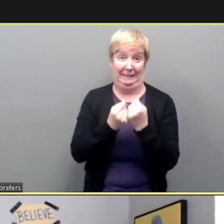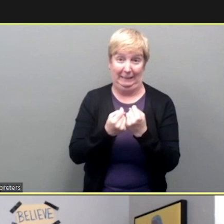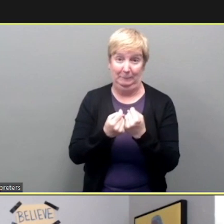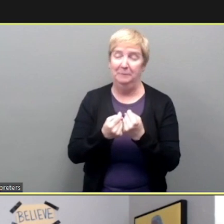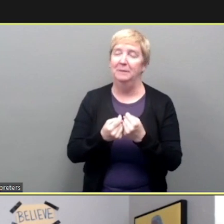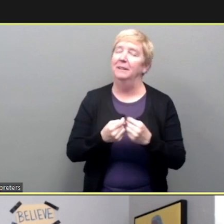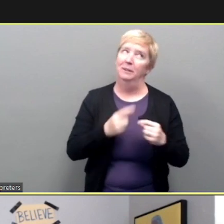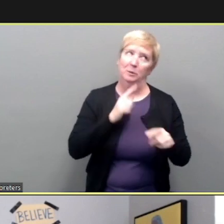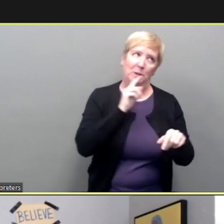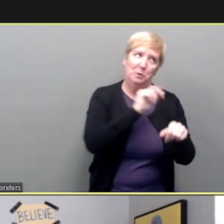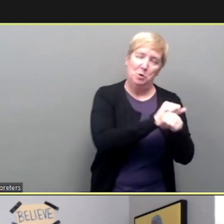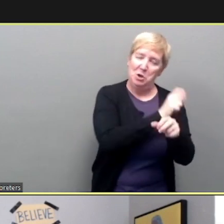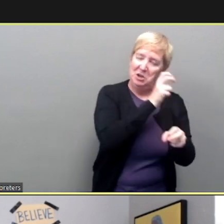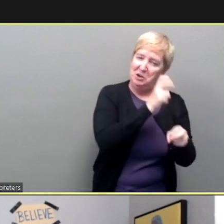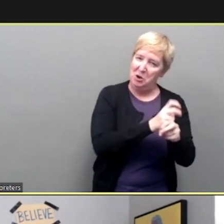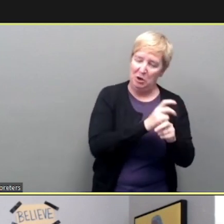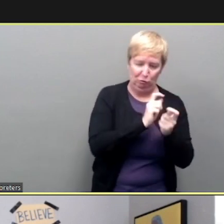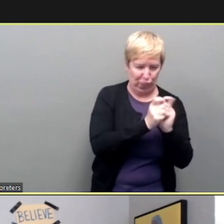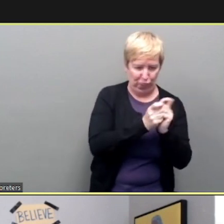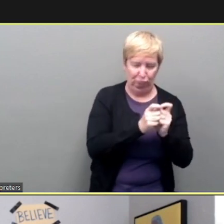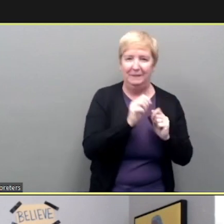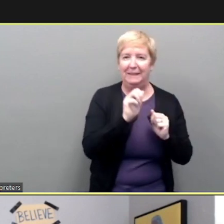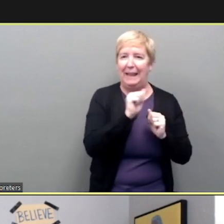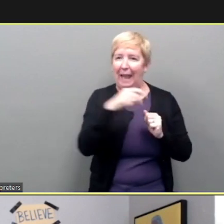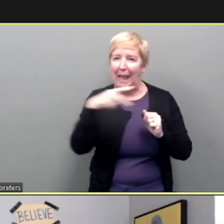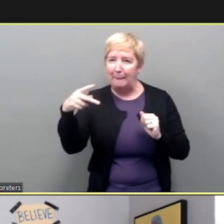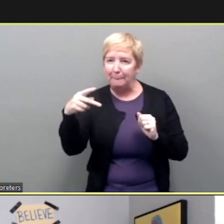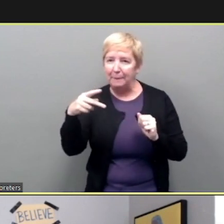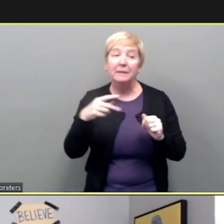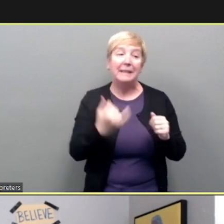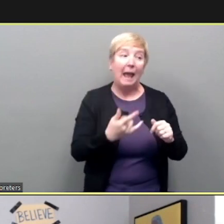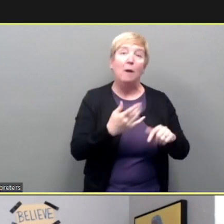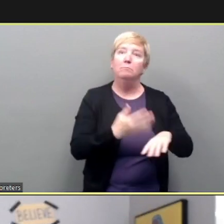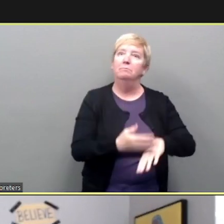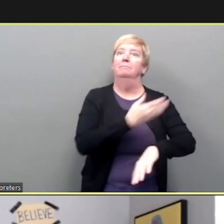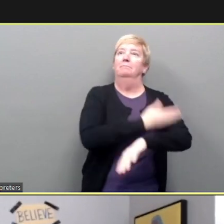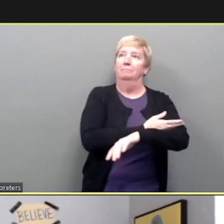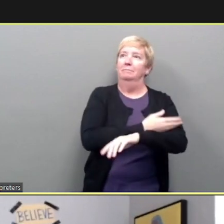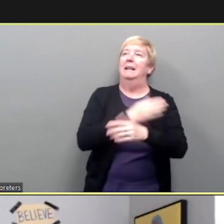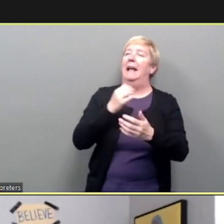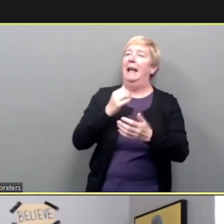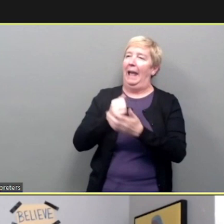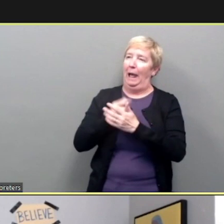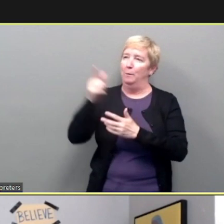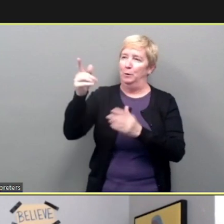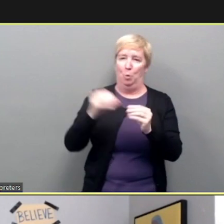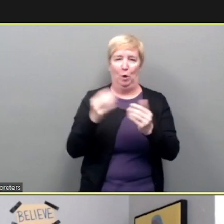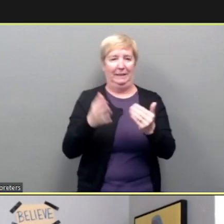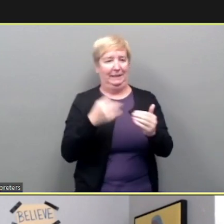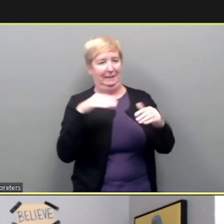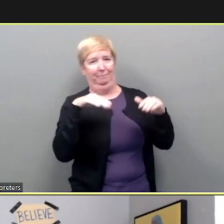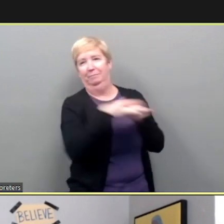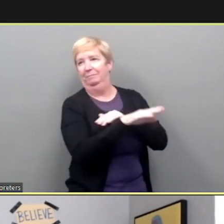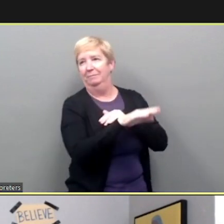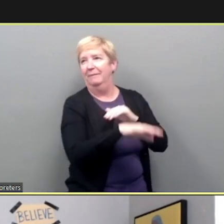that's working on the app. They recently updated it to make it easier to get onto the app. So go to